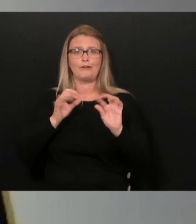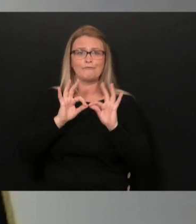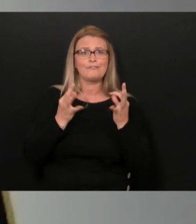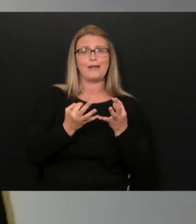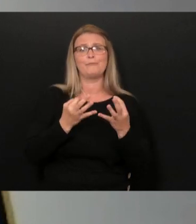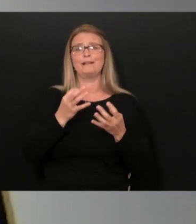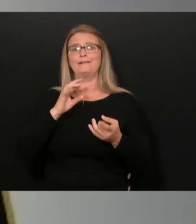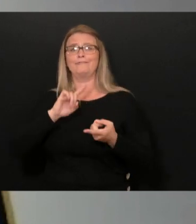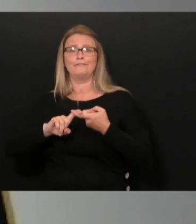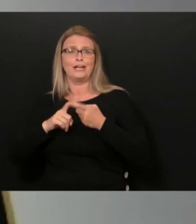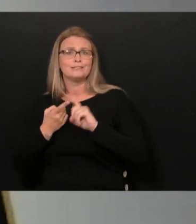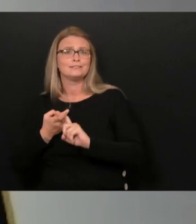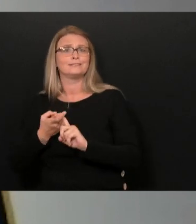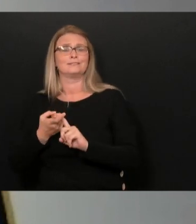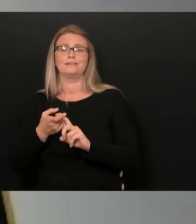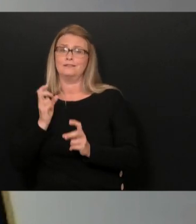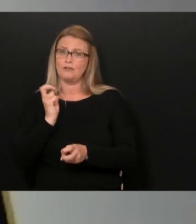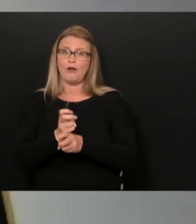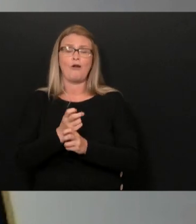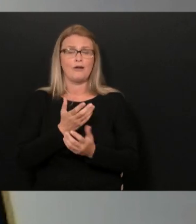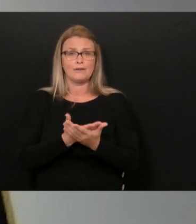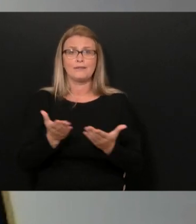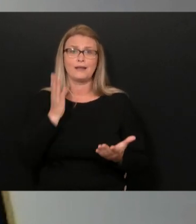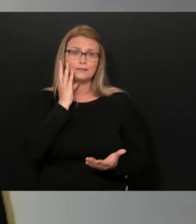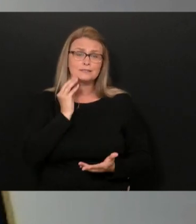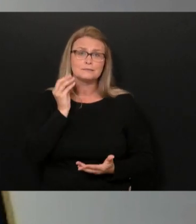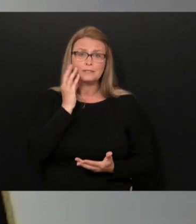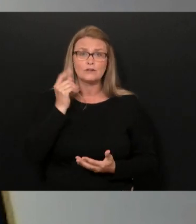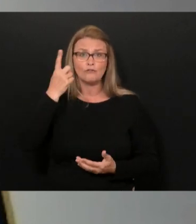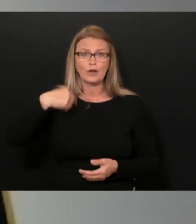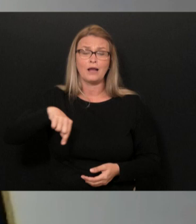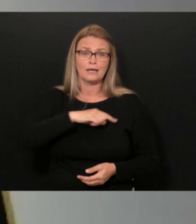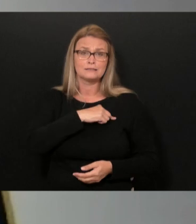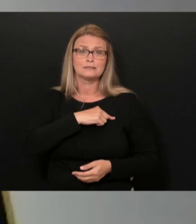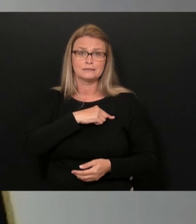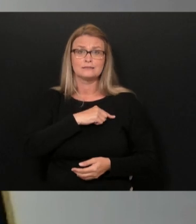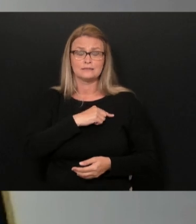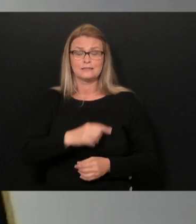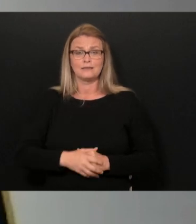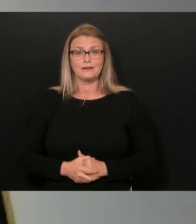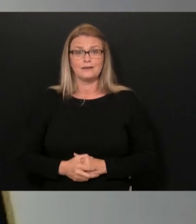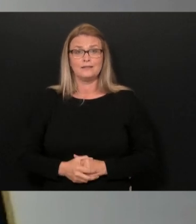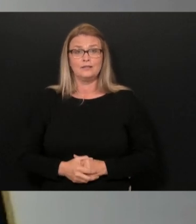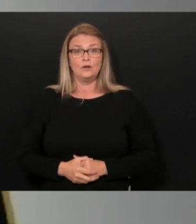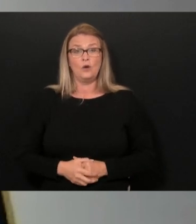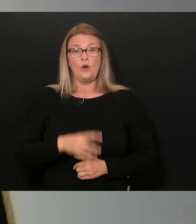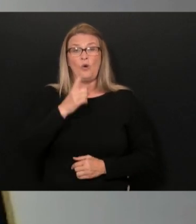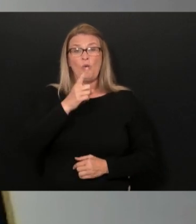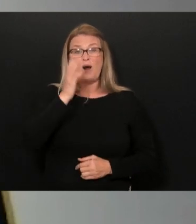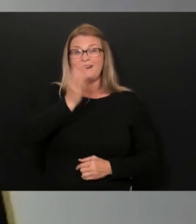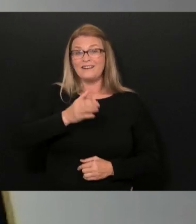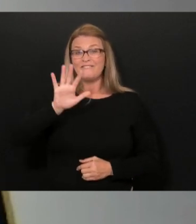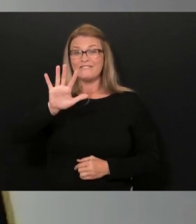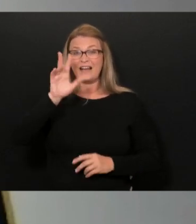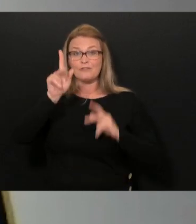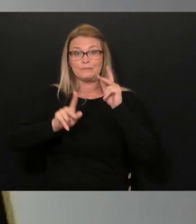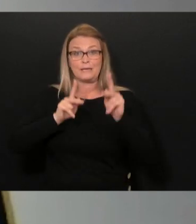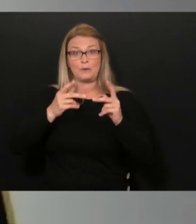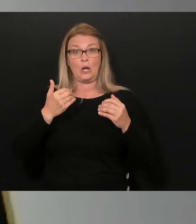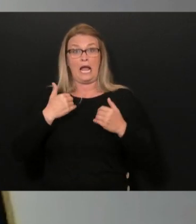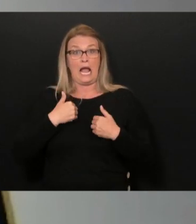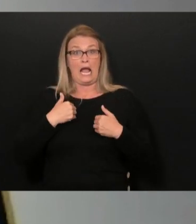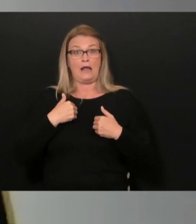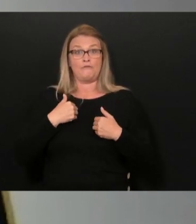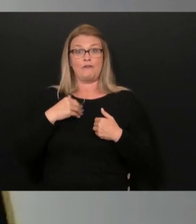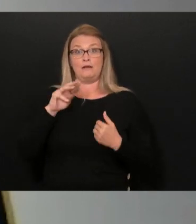friends, and that is a difficult thing to deal with. 1 in 5 people experience mental health illness at